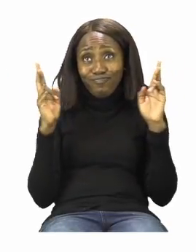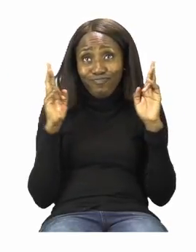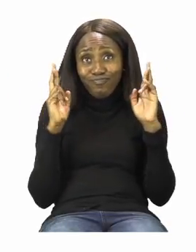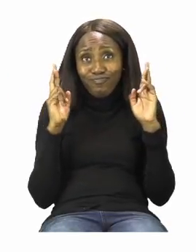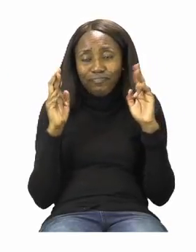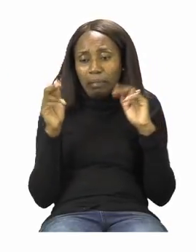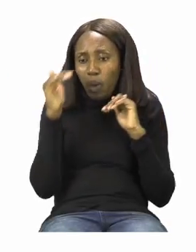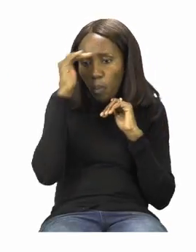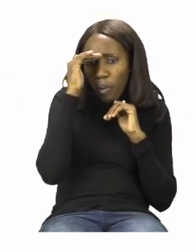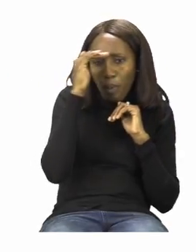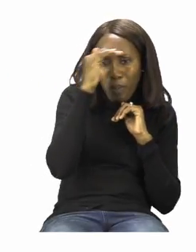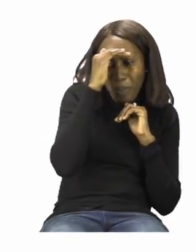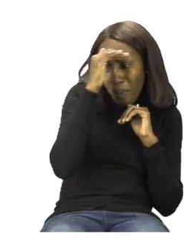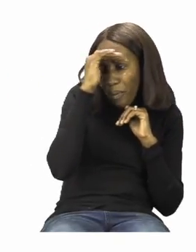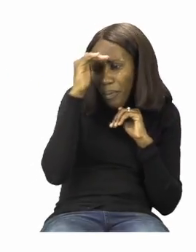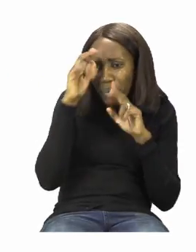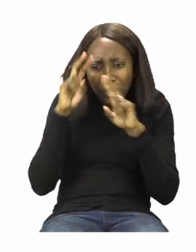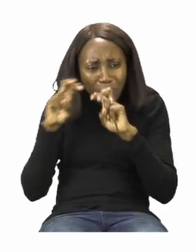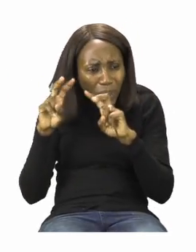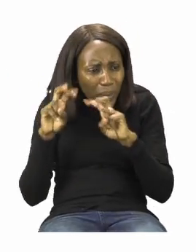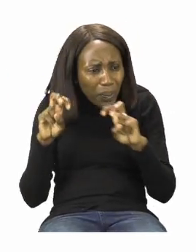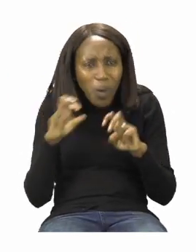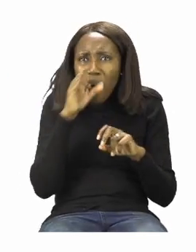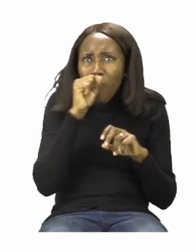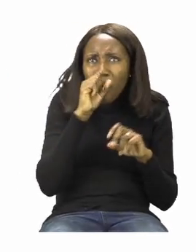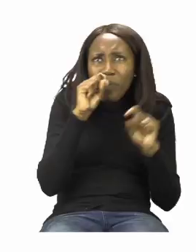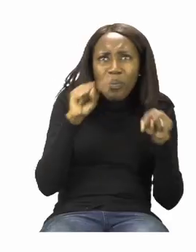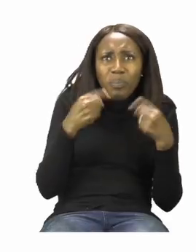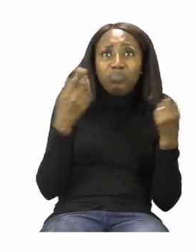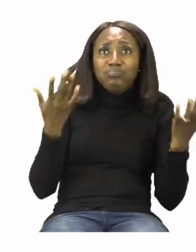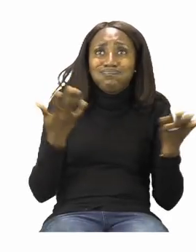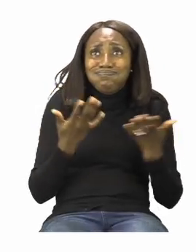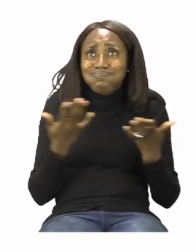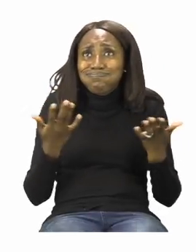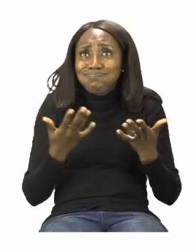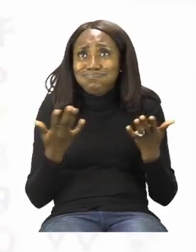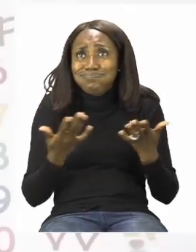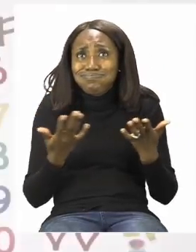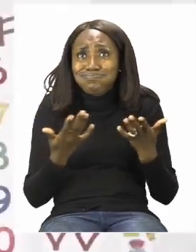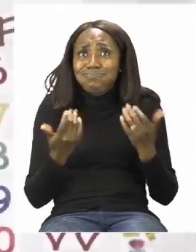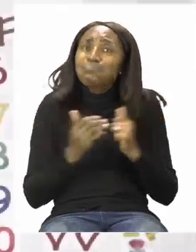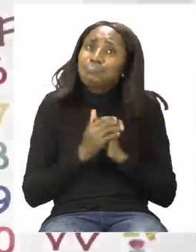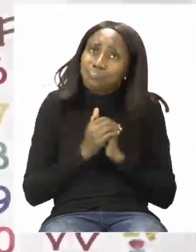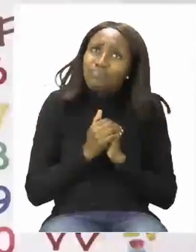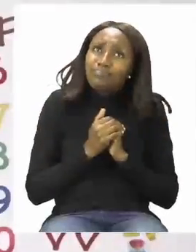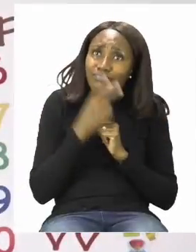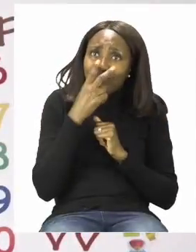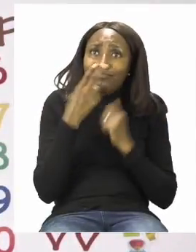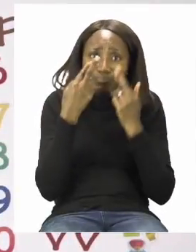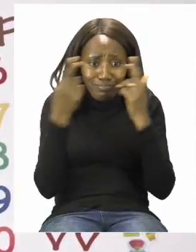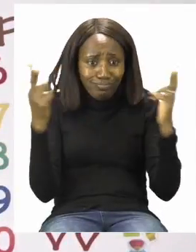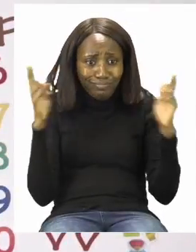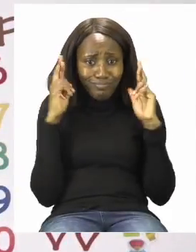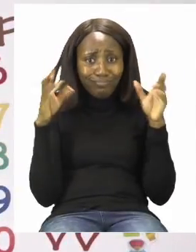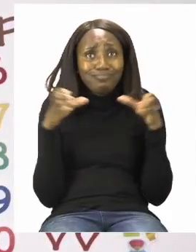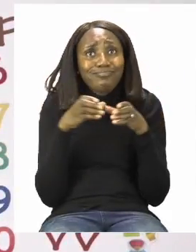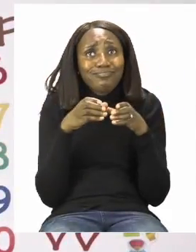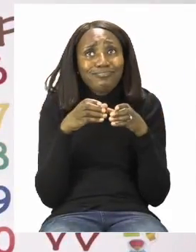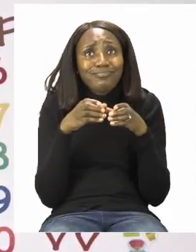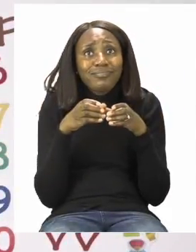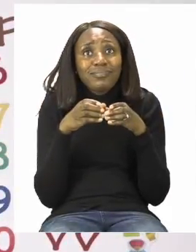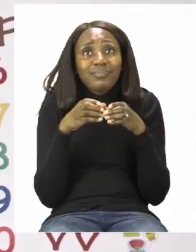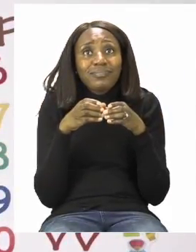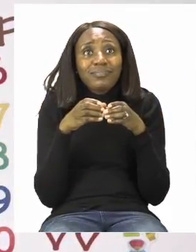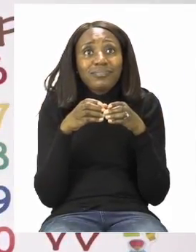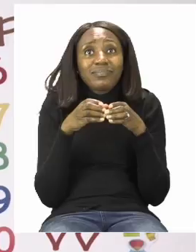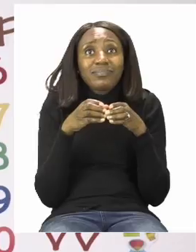orange things before we do our exercise. So let's take a look at our classroom. Now, if you